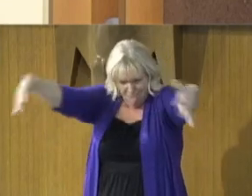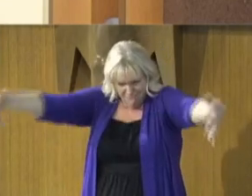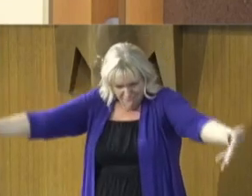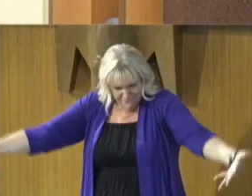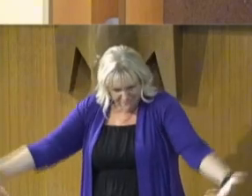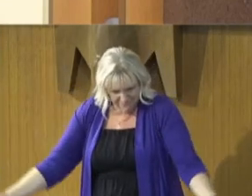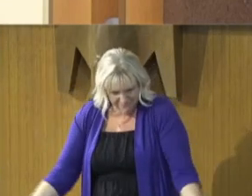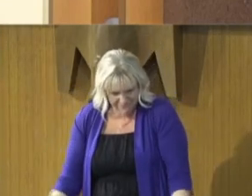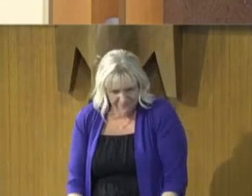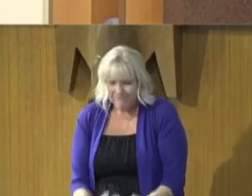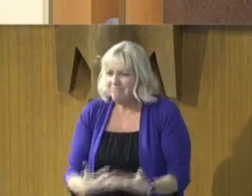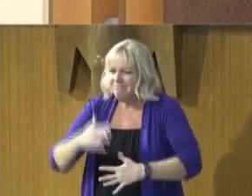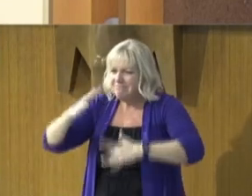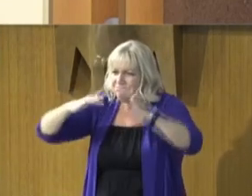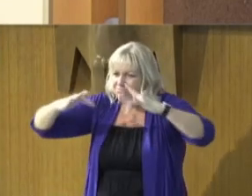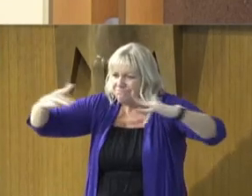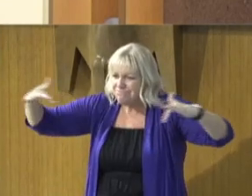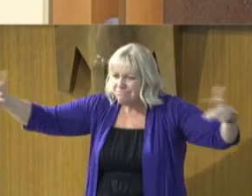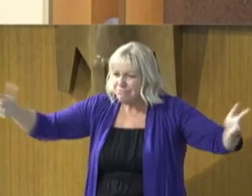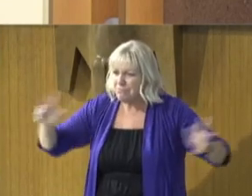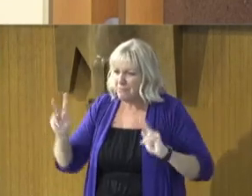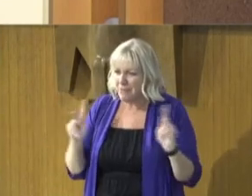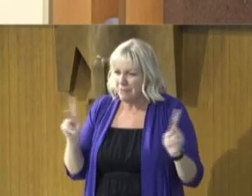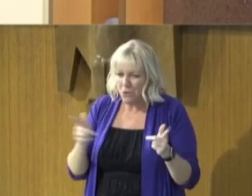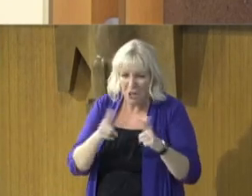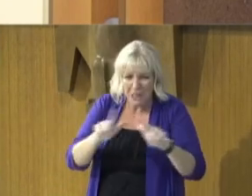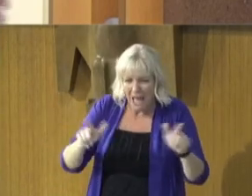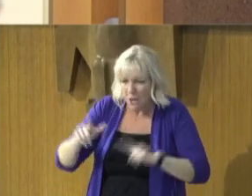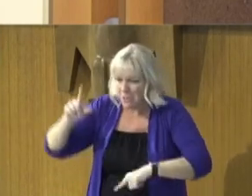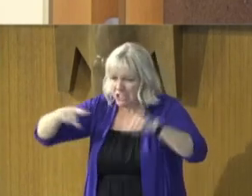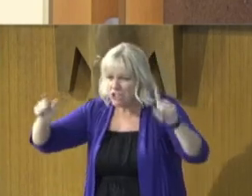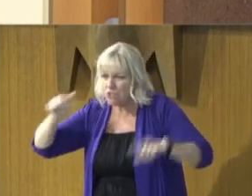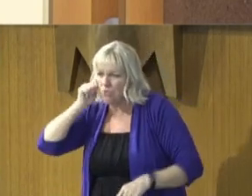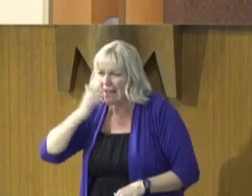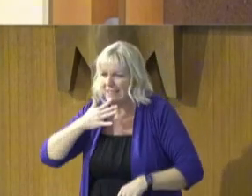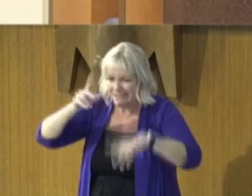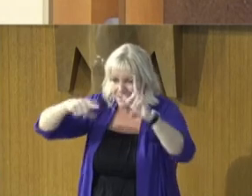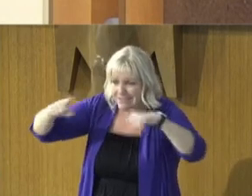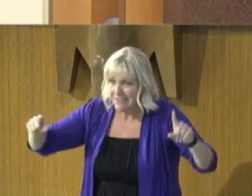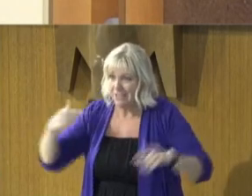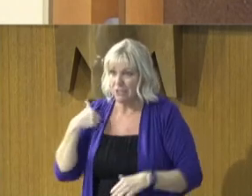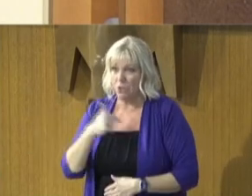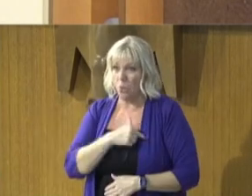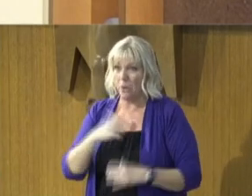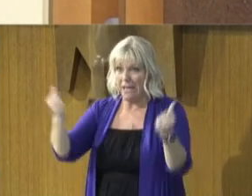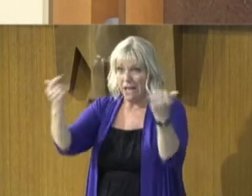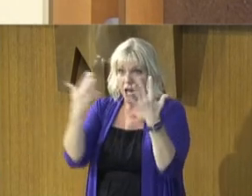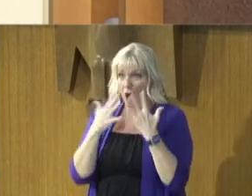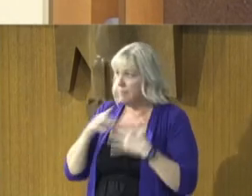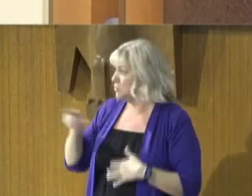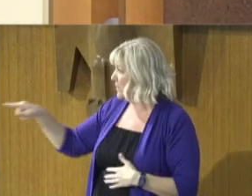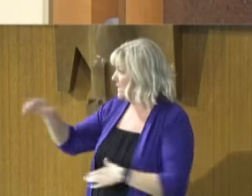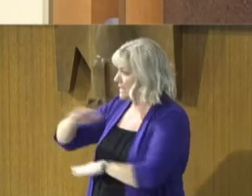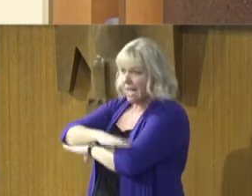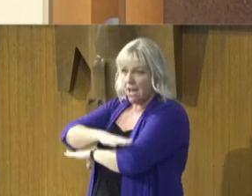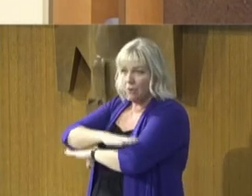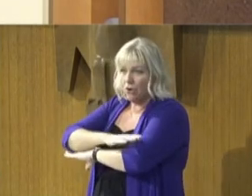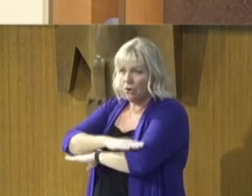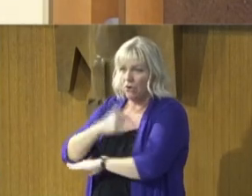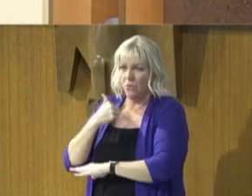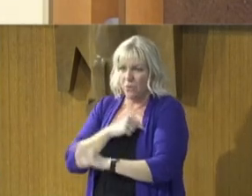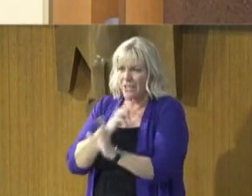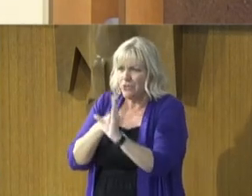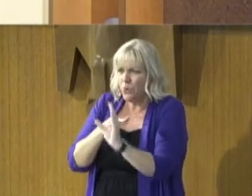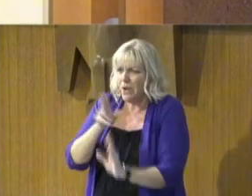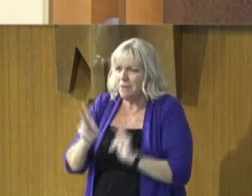and ethnicities and languages of this world. When we come to the communion table, we do so with people all over the world